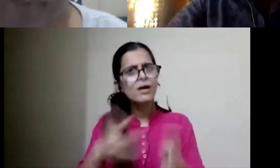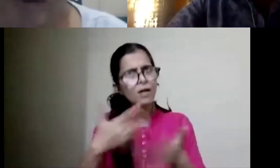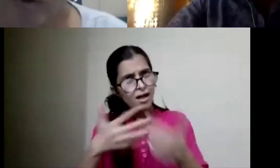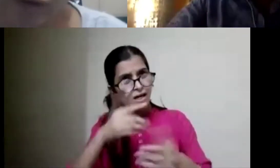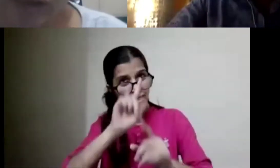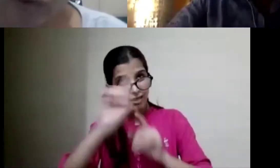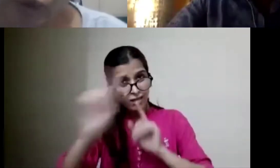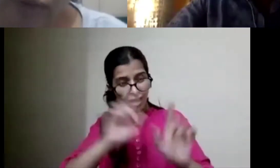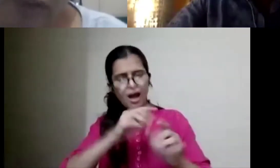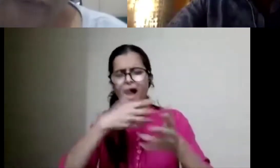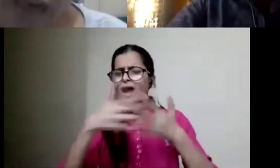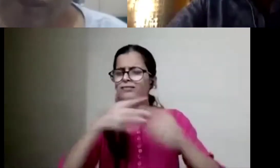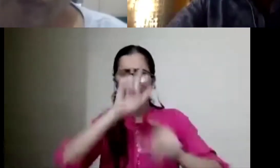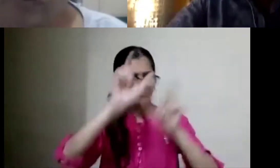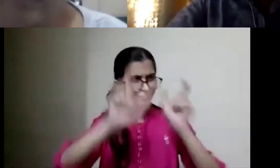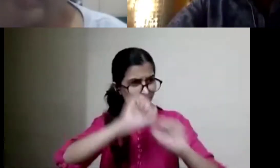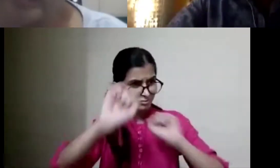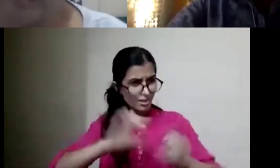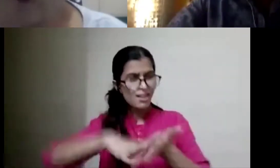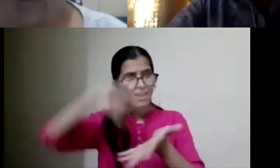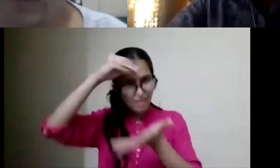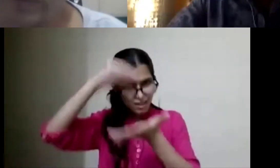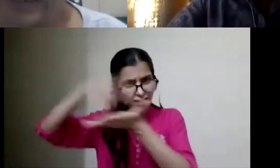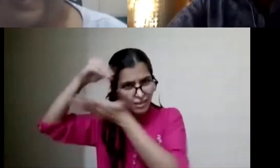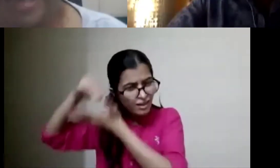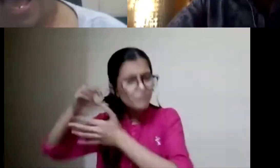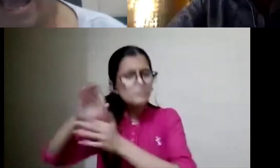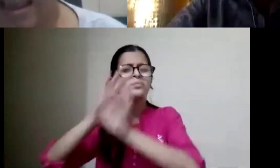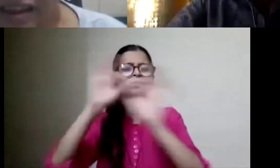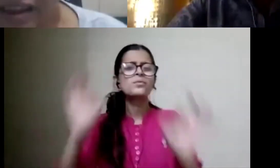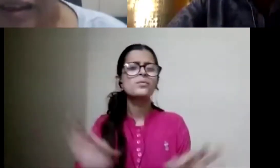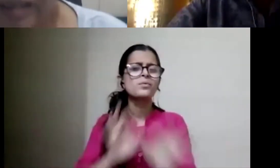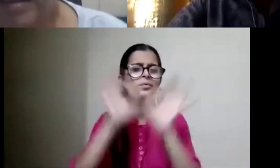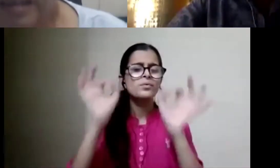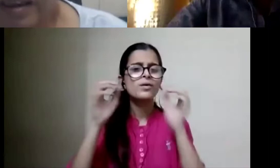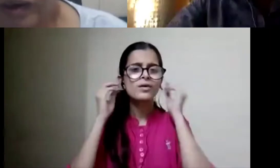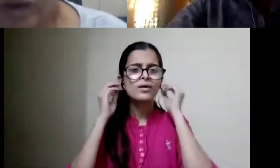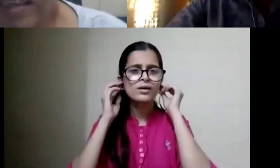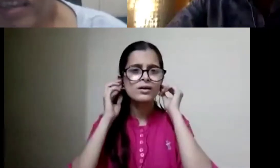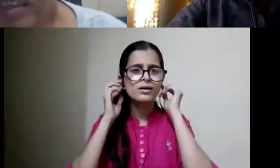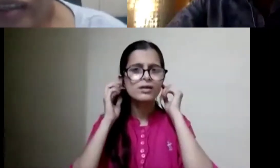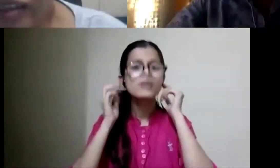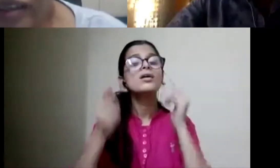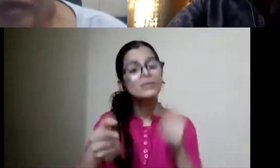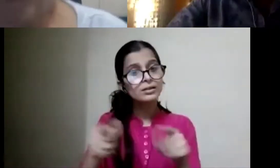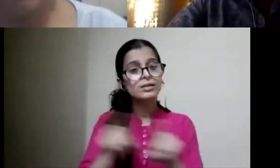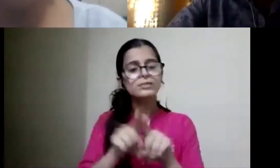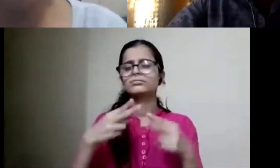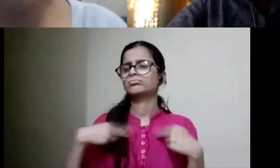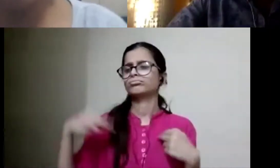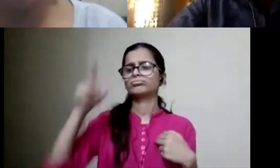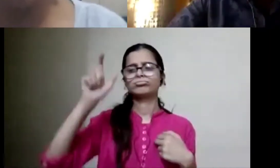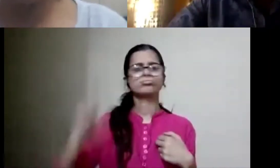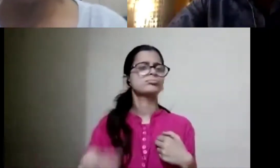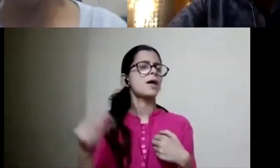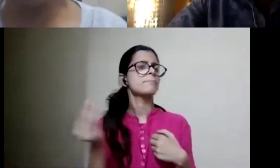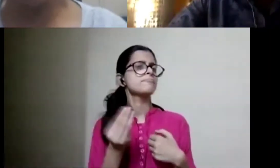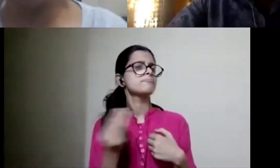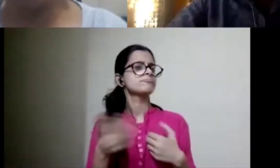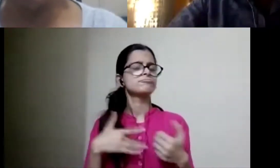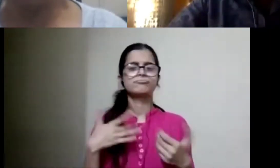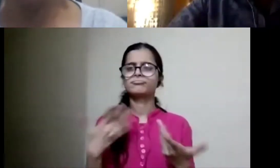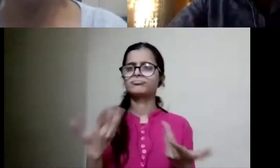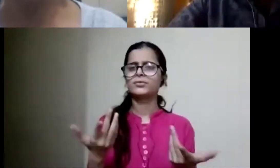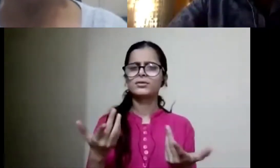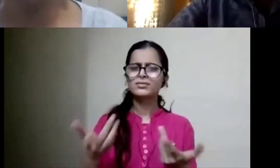the fact of giving a rap on the wrists of law people and say, ha, as judges, you're meant to be fair to people.